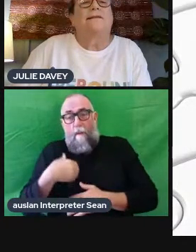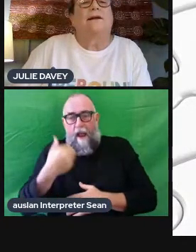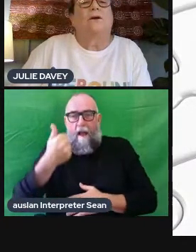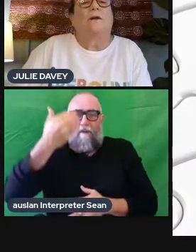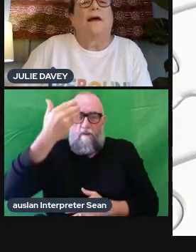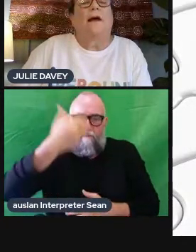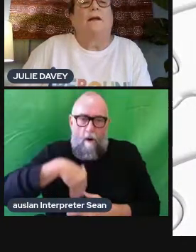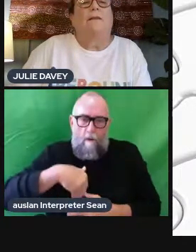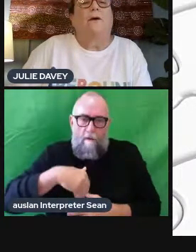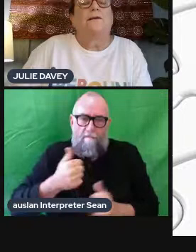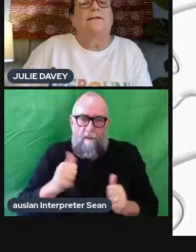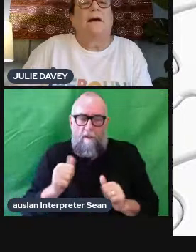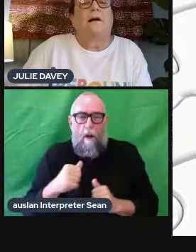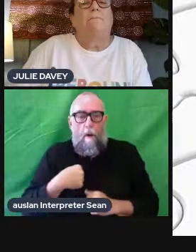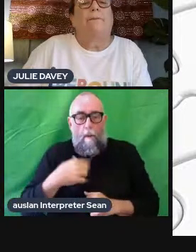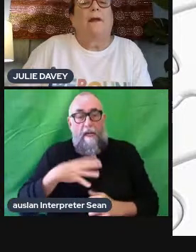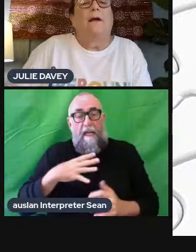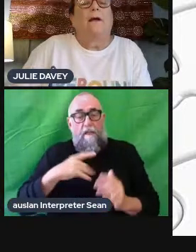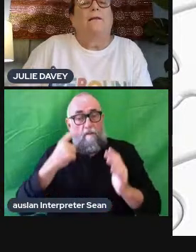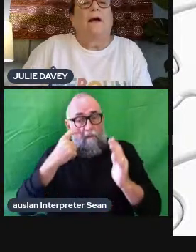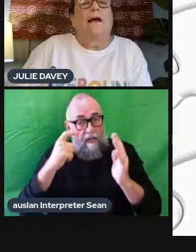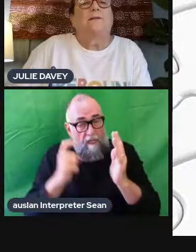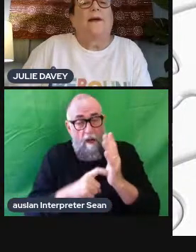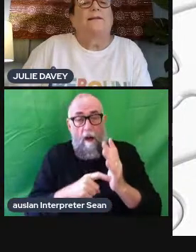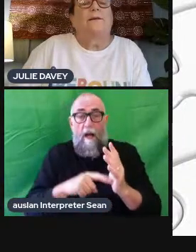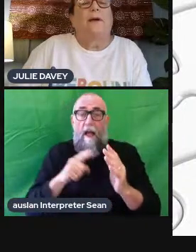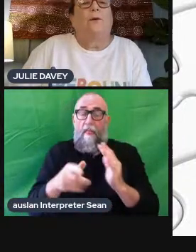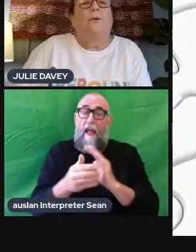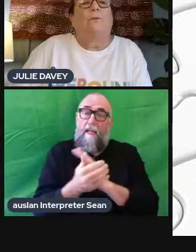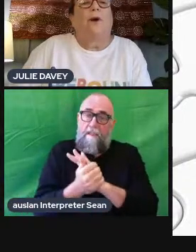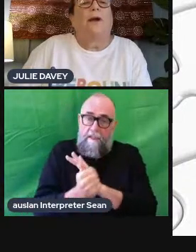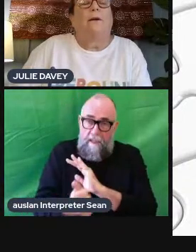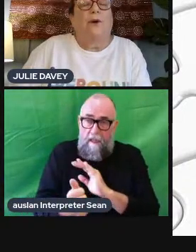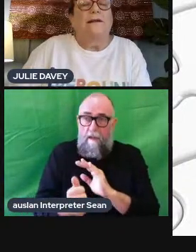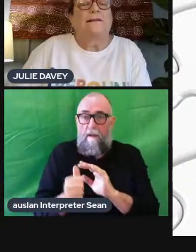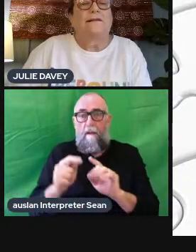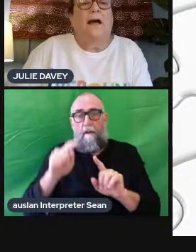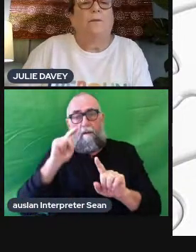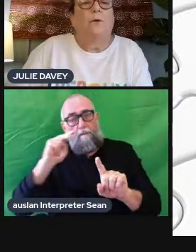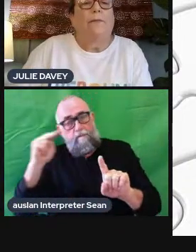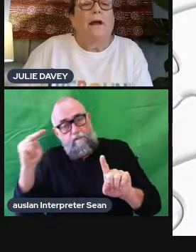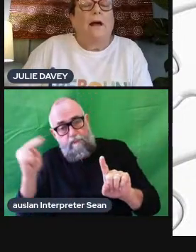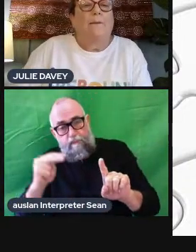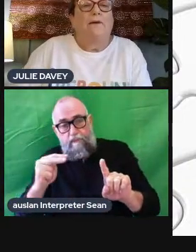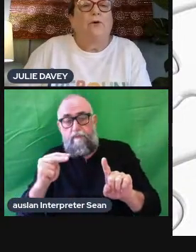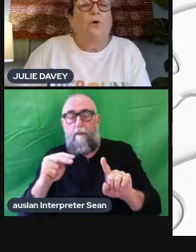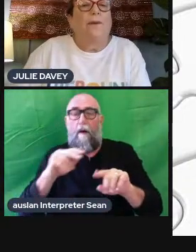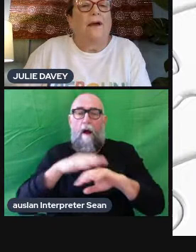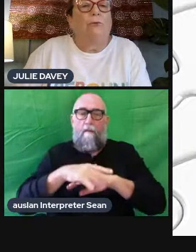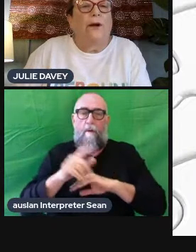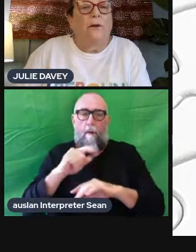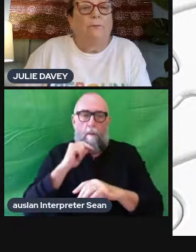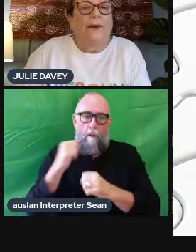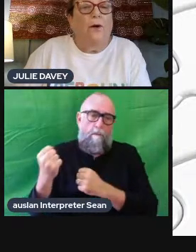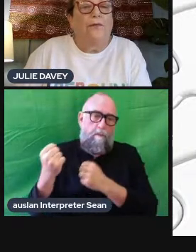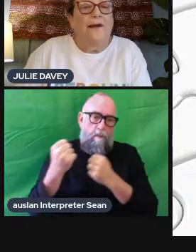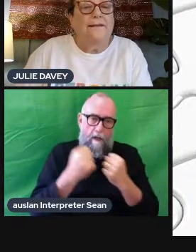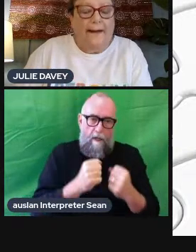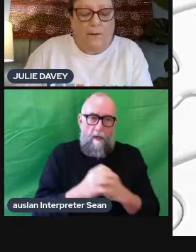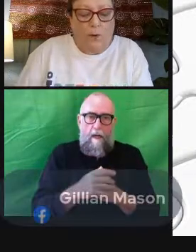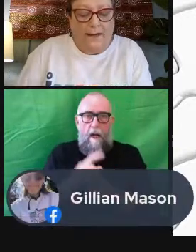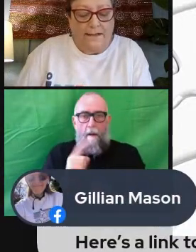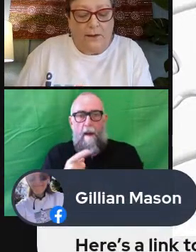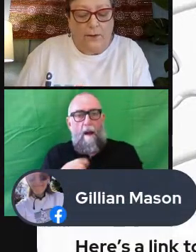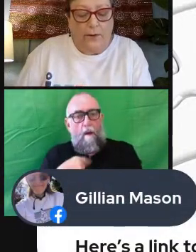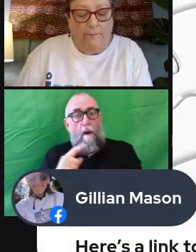recognize that skill and those aspects that people bring to the table. Above all, be real, be